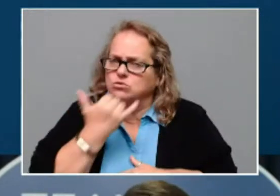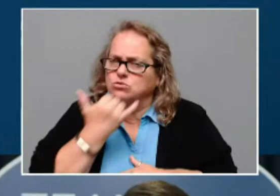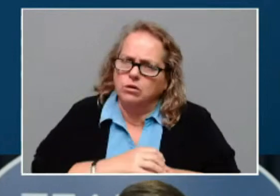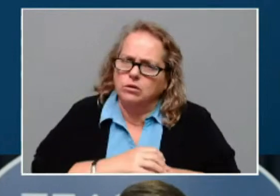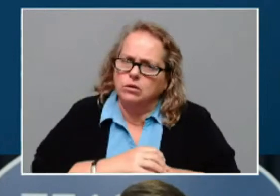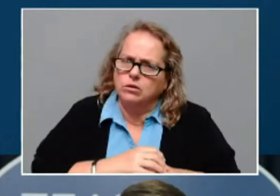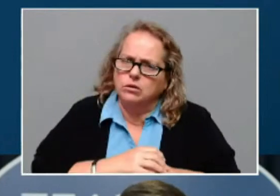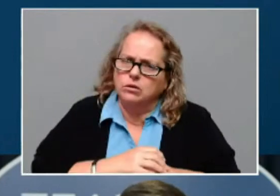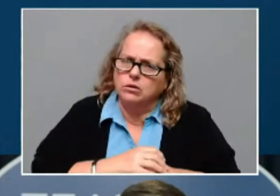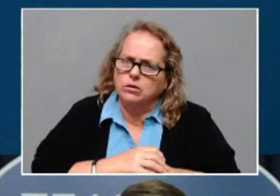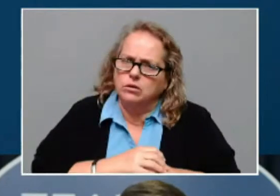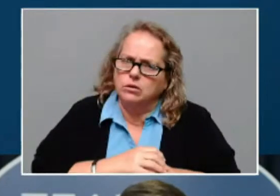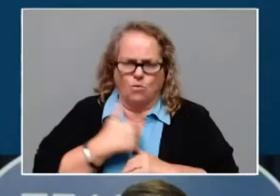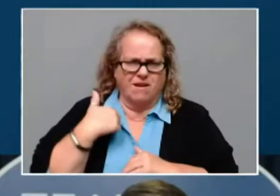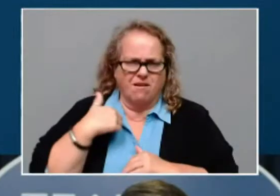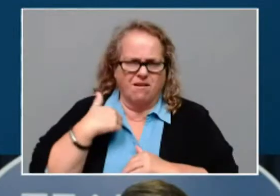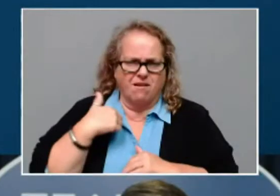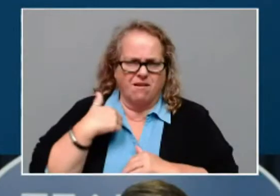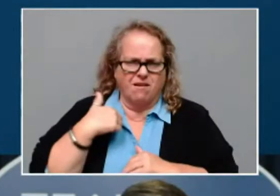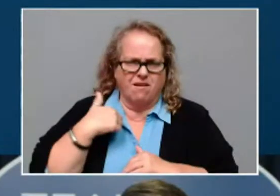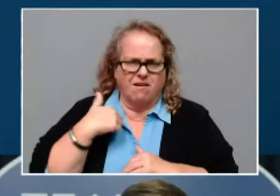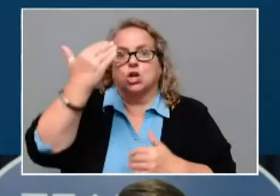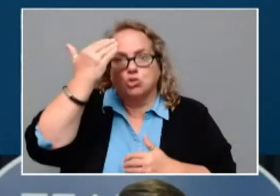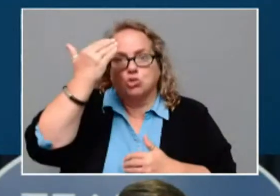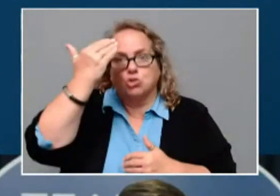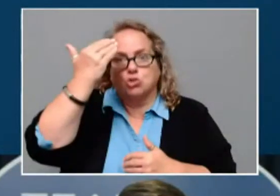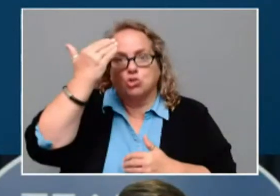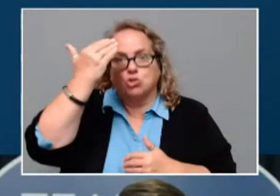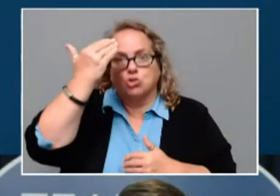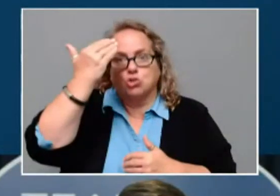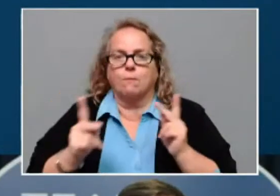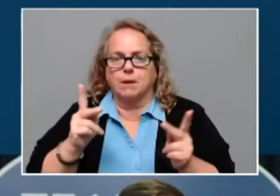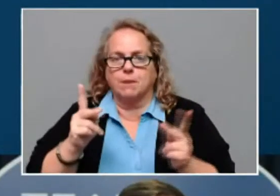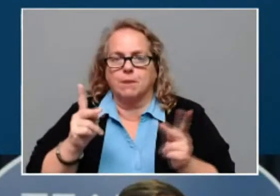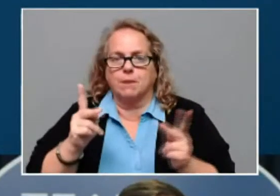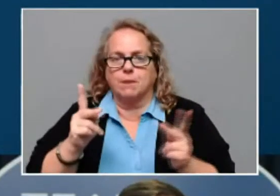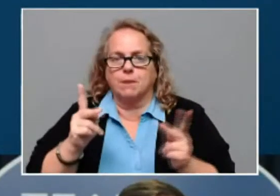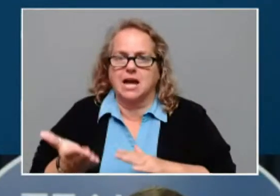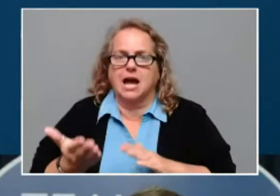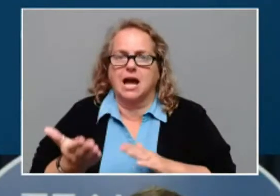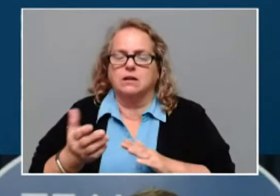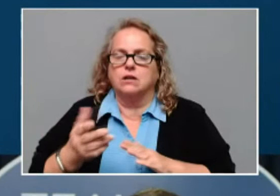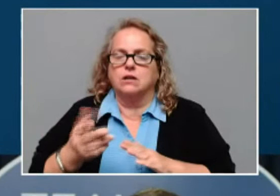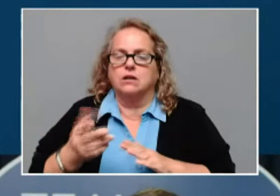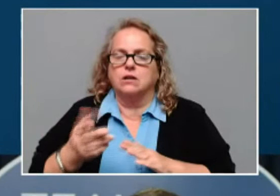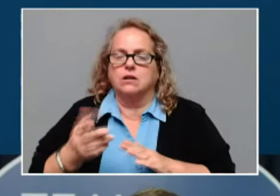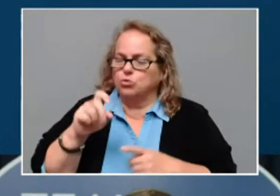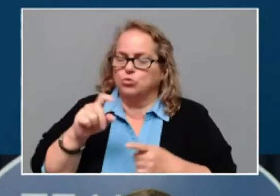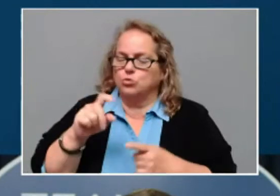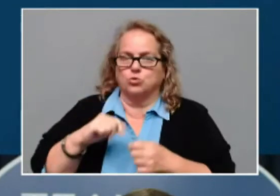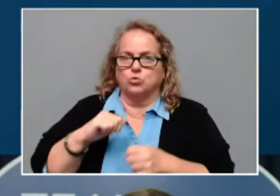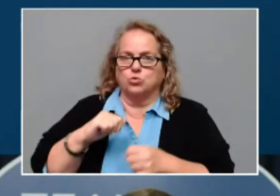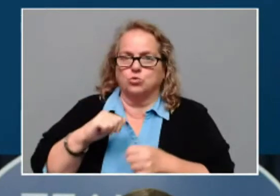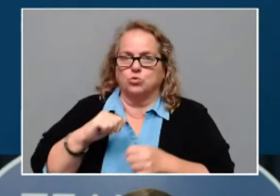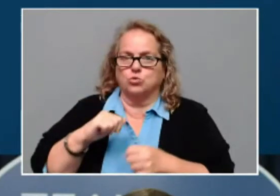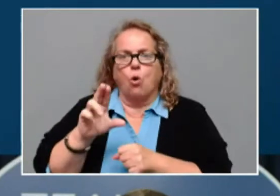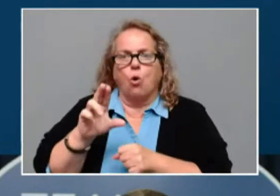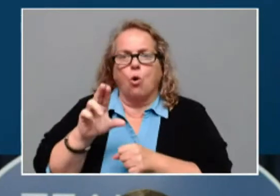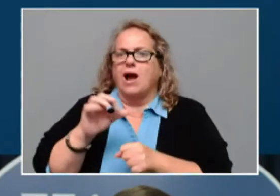know multiple people who have passed away during COVID or have lost family members. Let's make sure